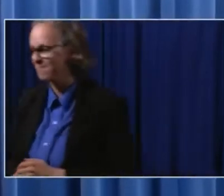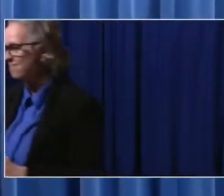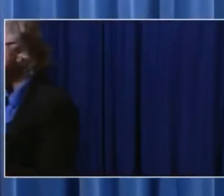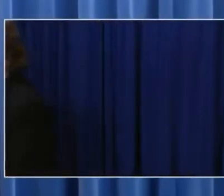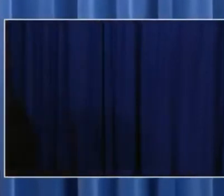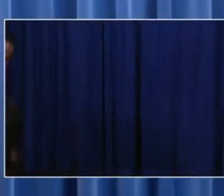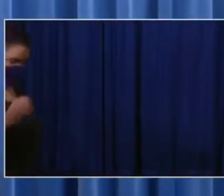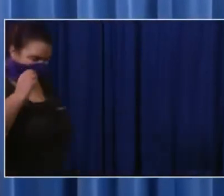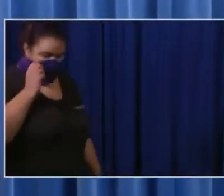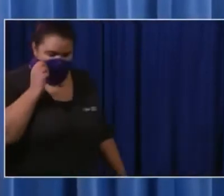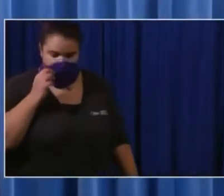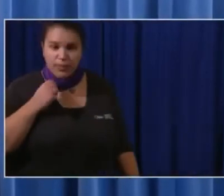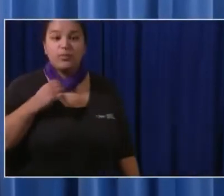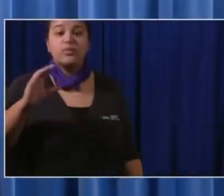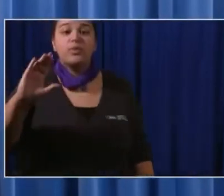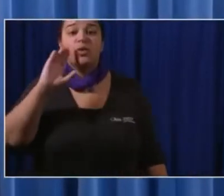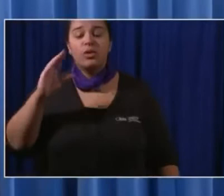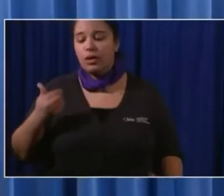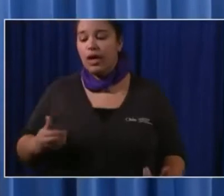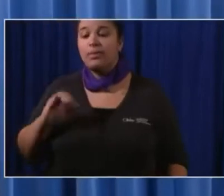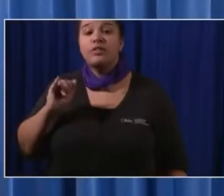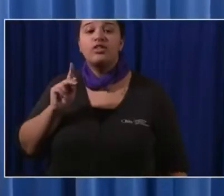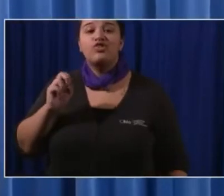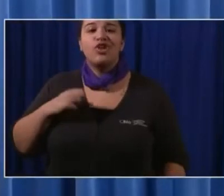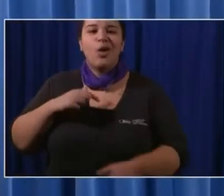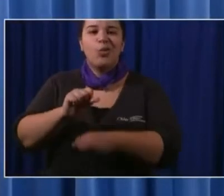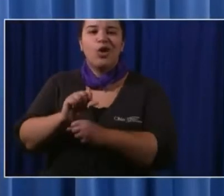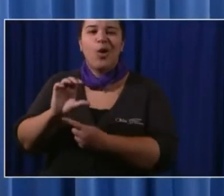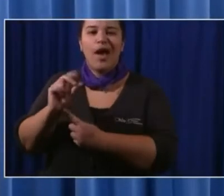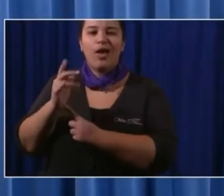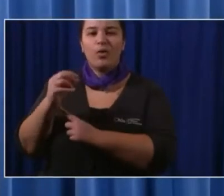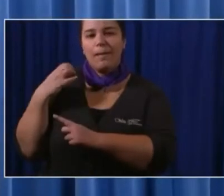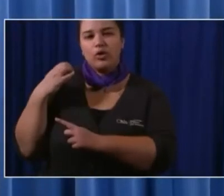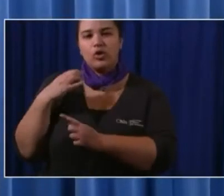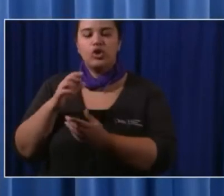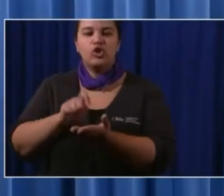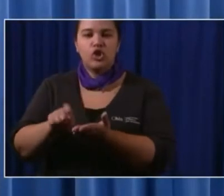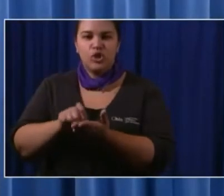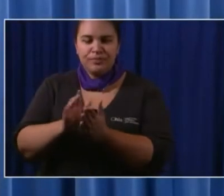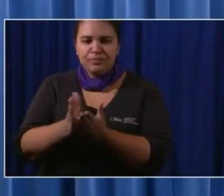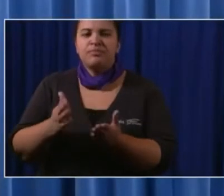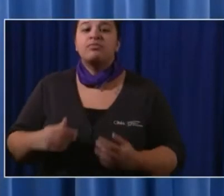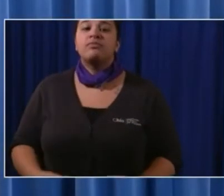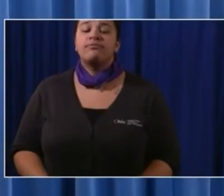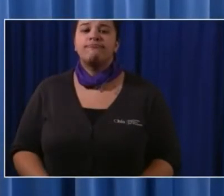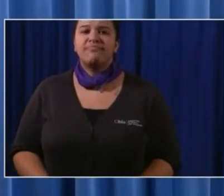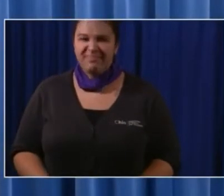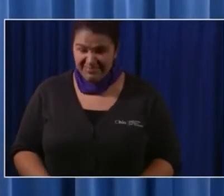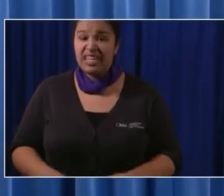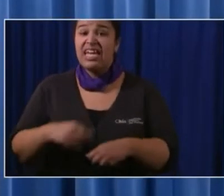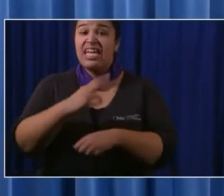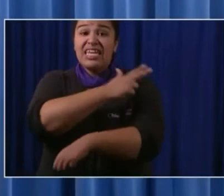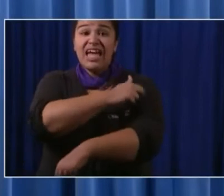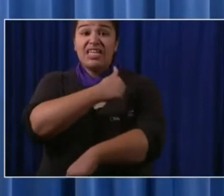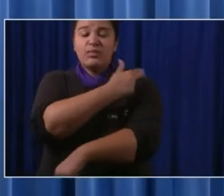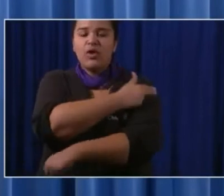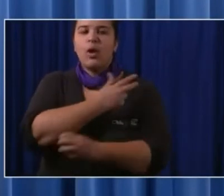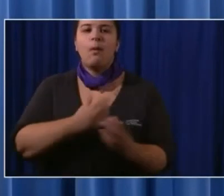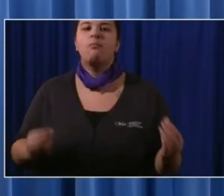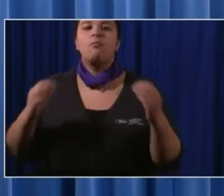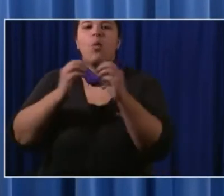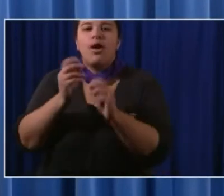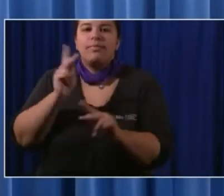Governor, this is Jake Zuckerman from the Ohio Capital Journal. More Ohioans are in the hospital right now with COVID-19 than at any single point in the